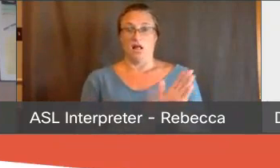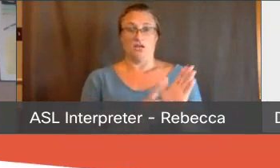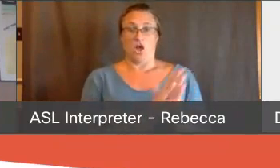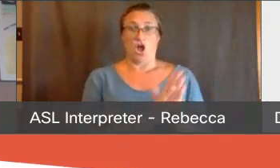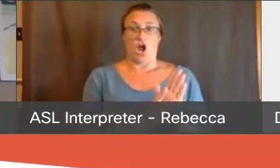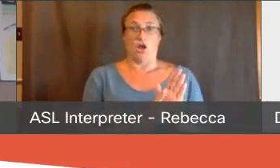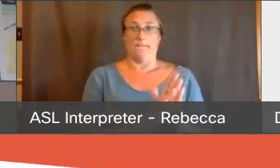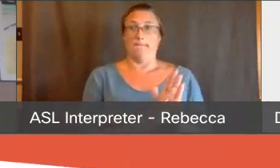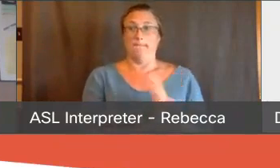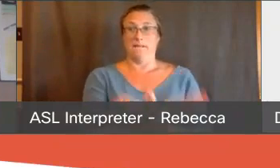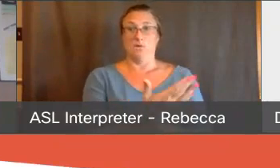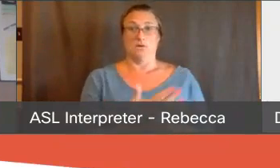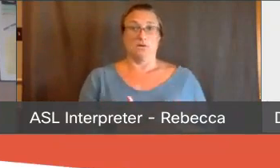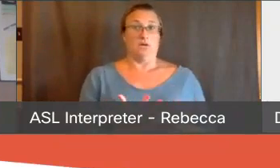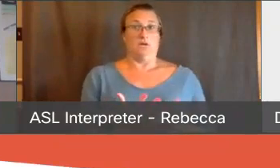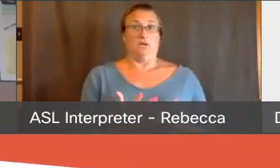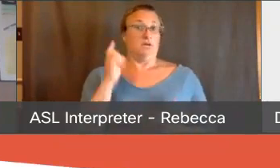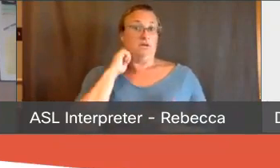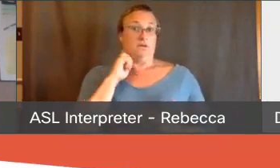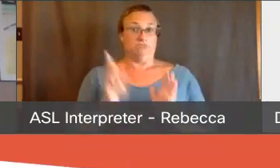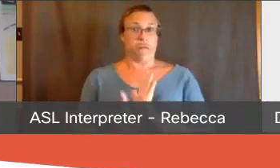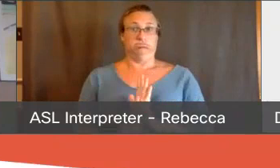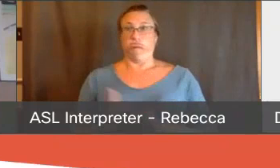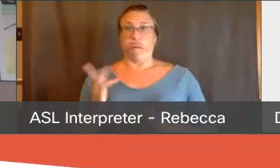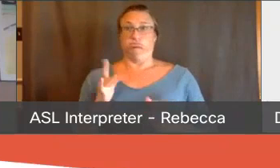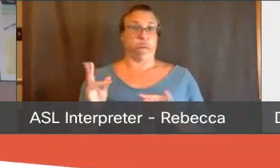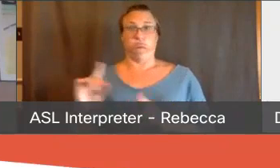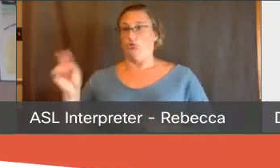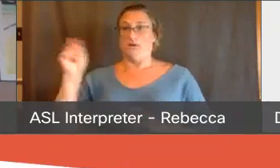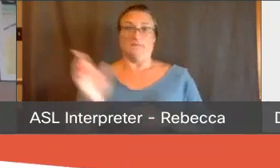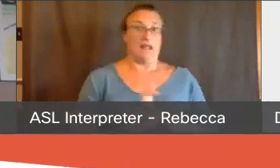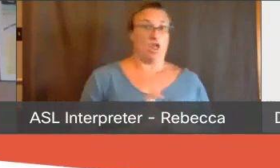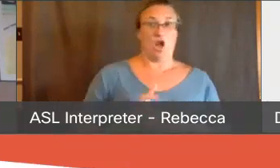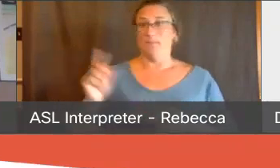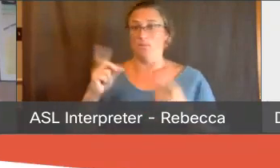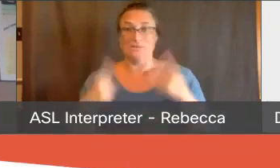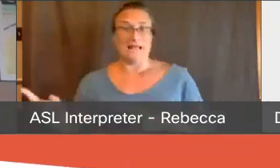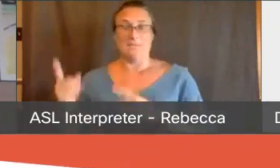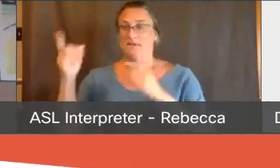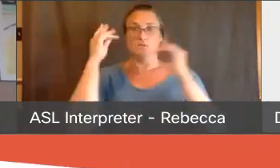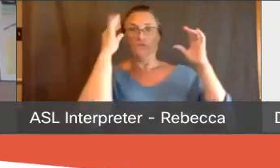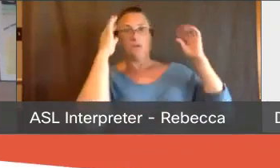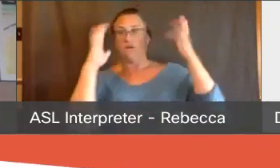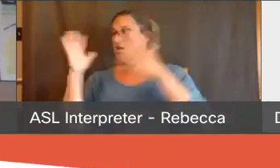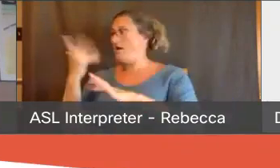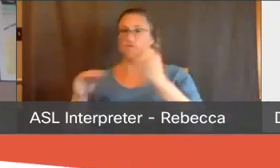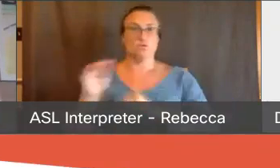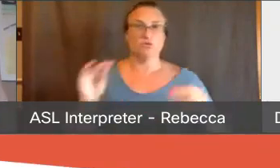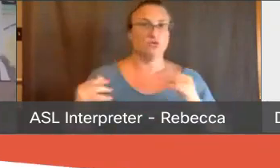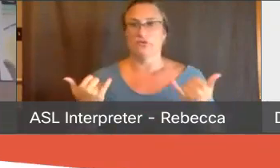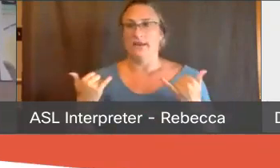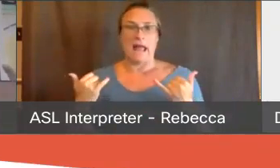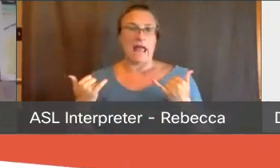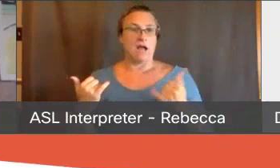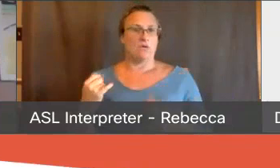and suddenly you have to be in fight or flight. You don't know where that alarm is. You don't know what's happening, or you have to move, right? Or you